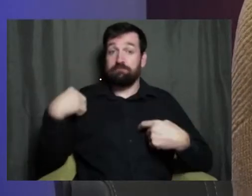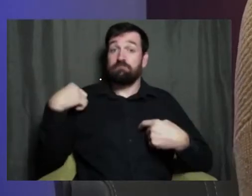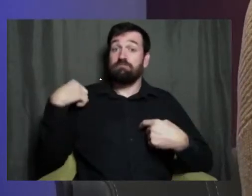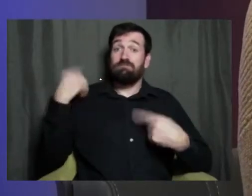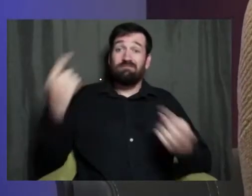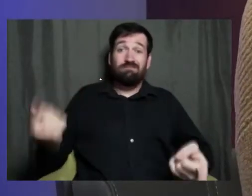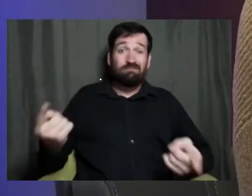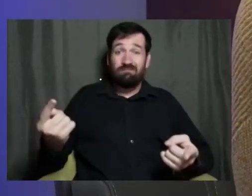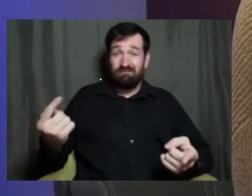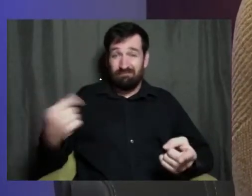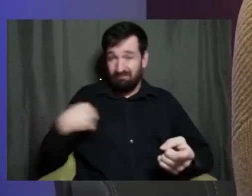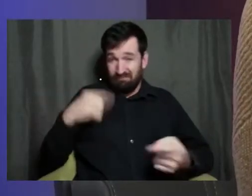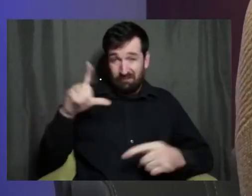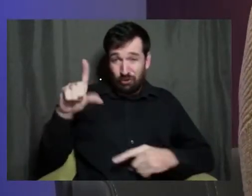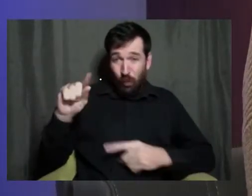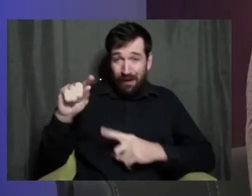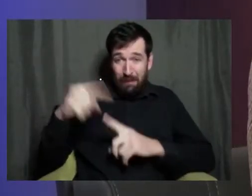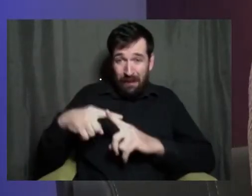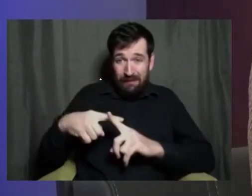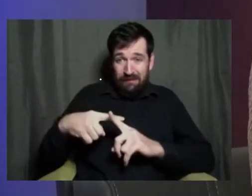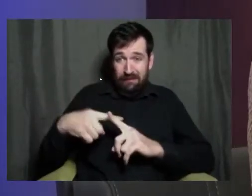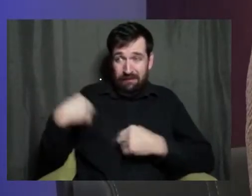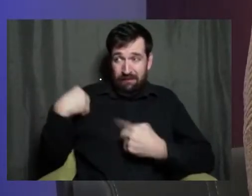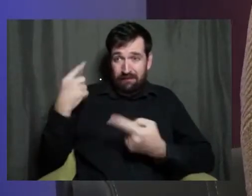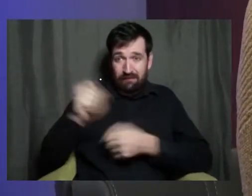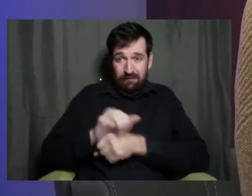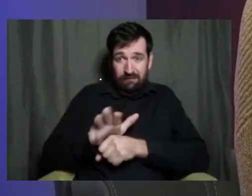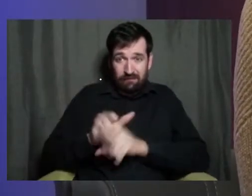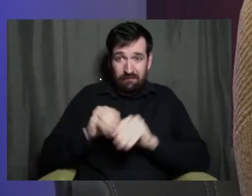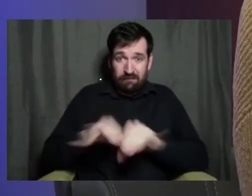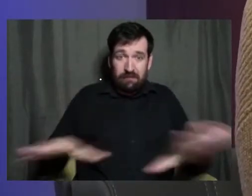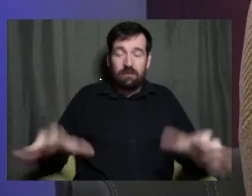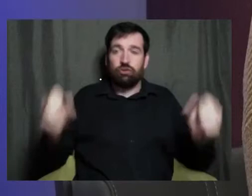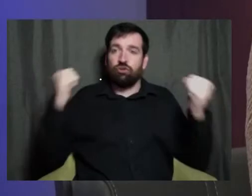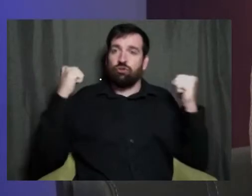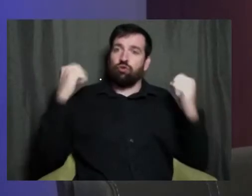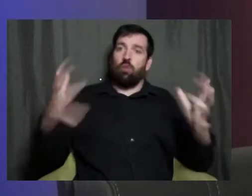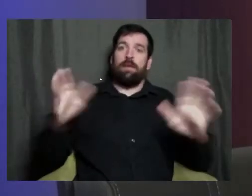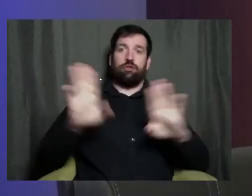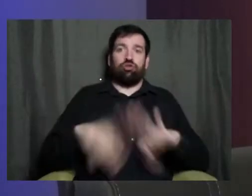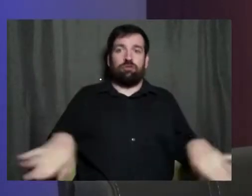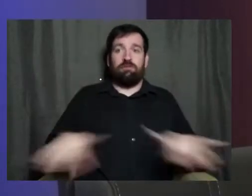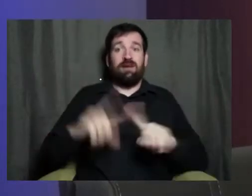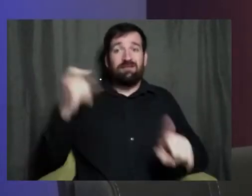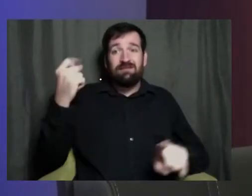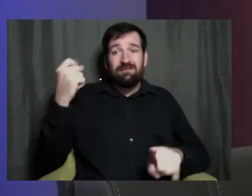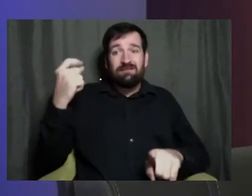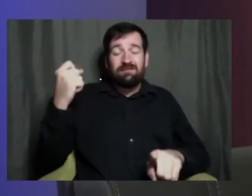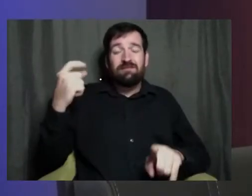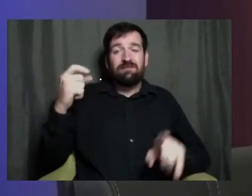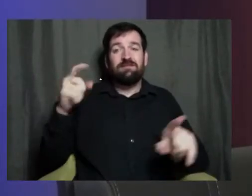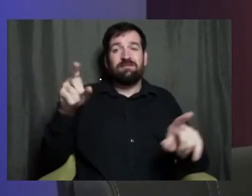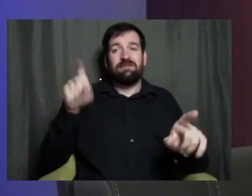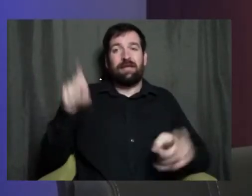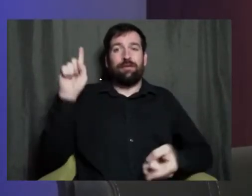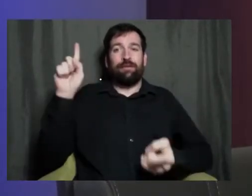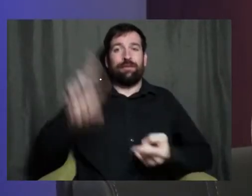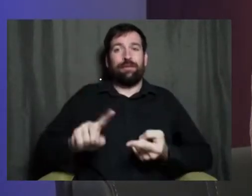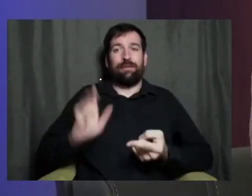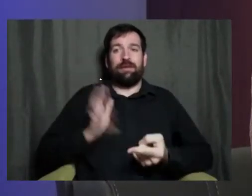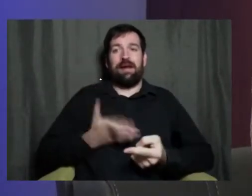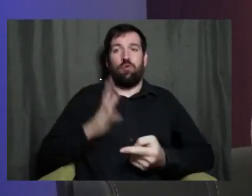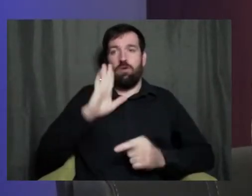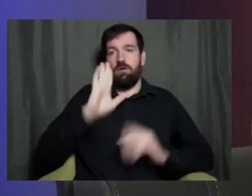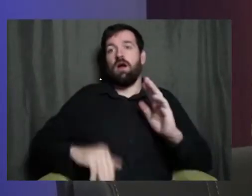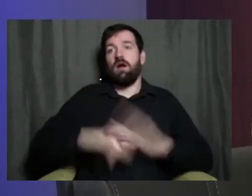20 months now that we're into the pandemic, Yep. we have served so many children. But because of the pandemic, we've also had to reduce our bed capacity. We want to